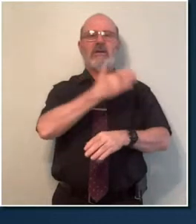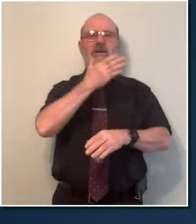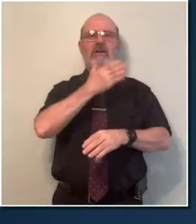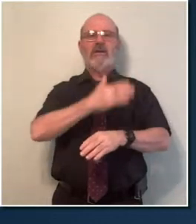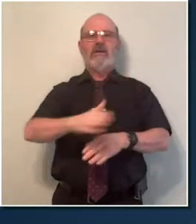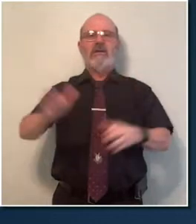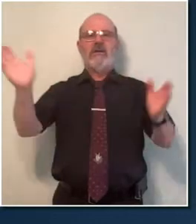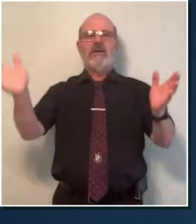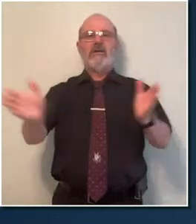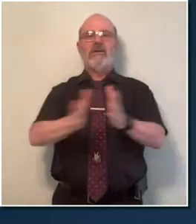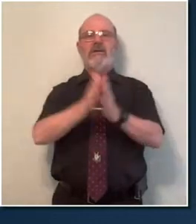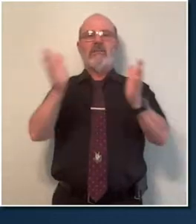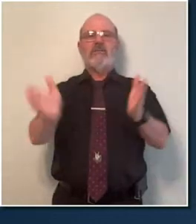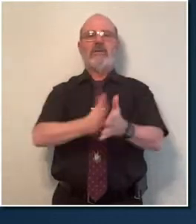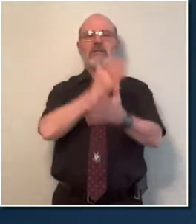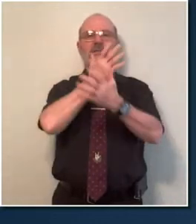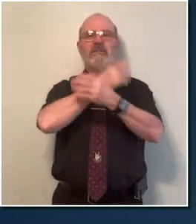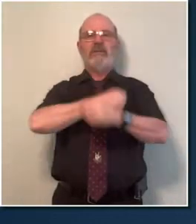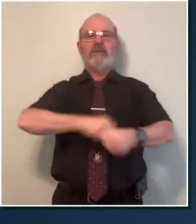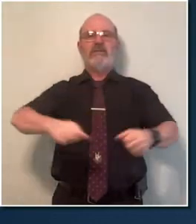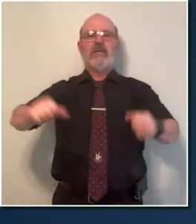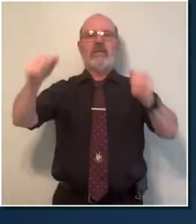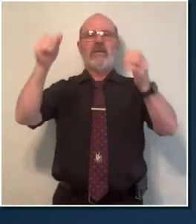song, praising my